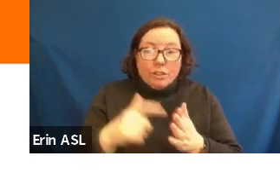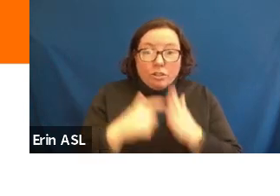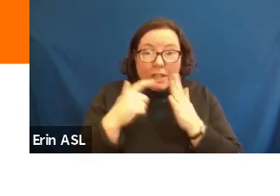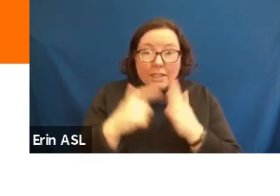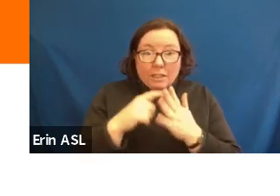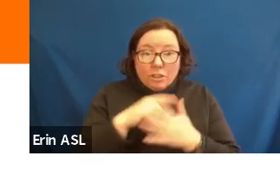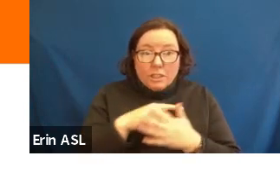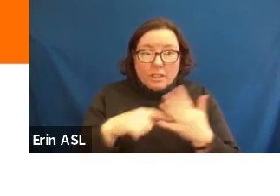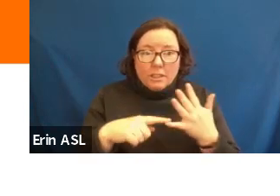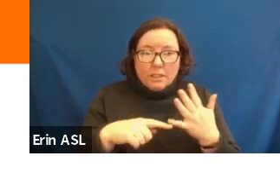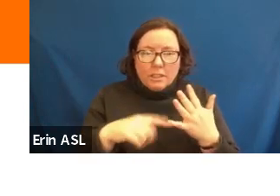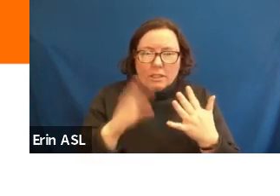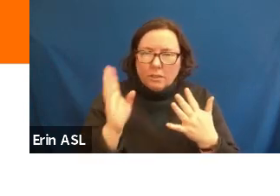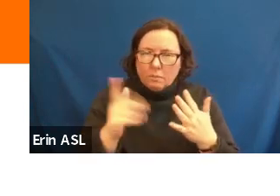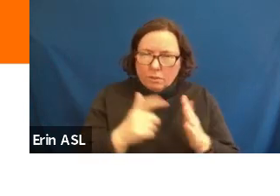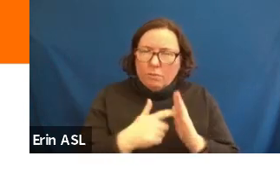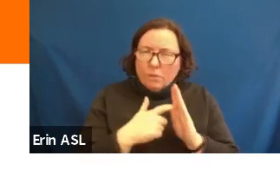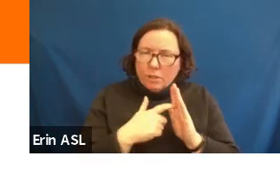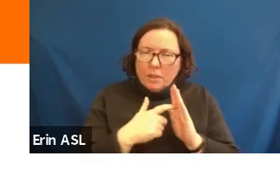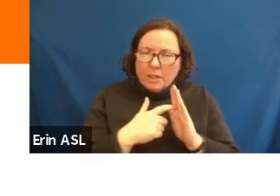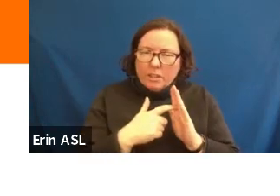criteria would require